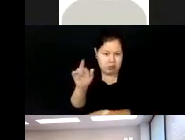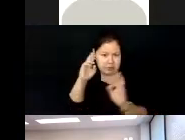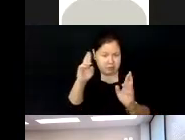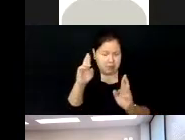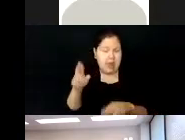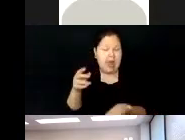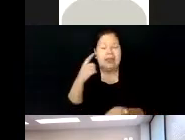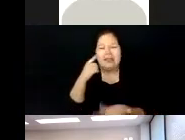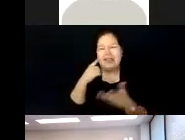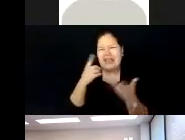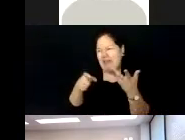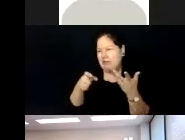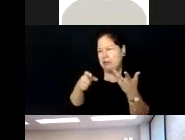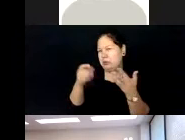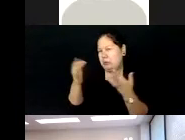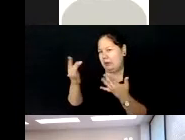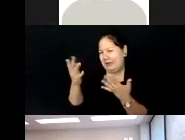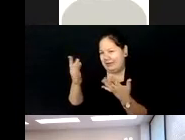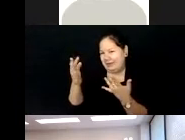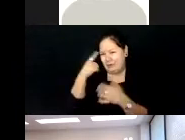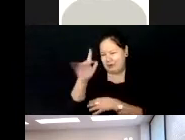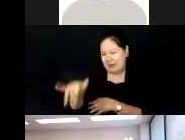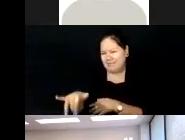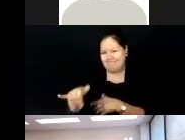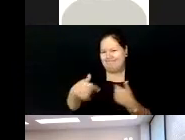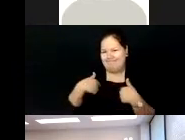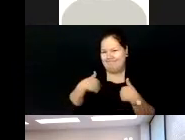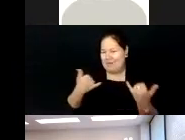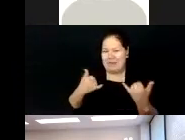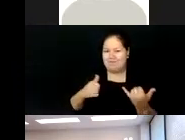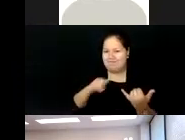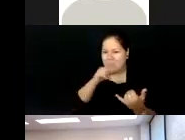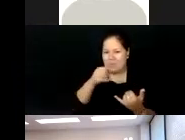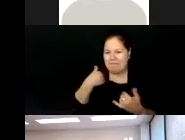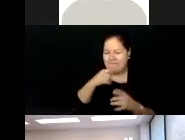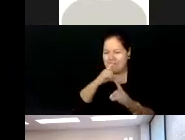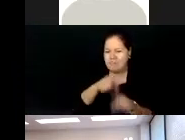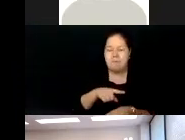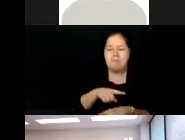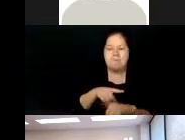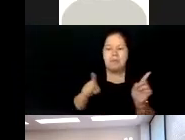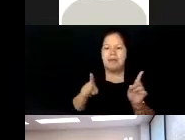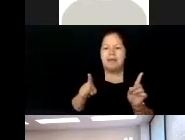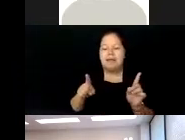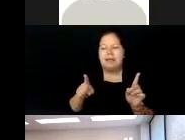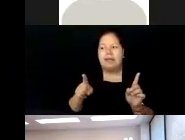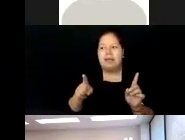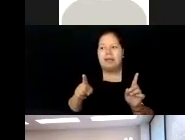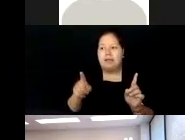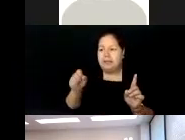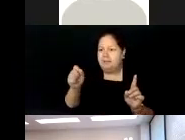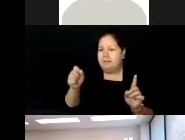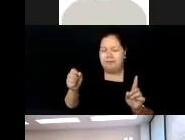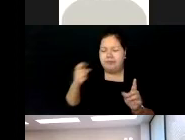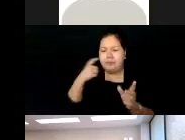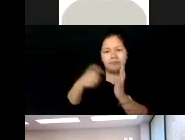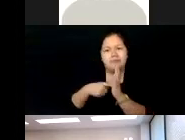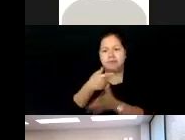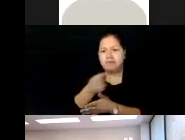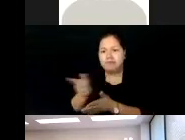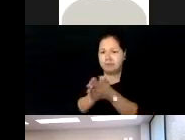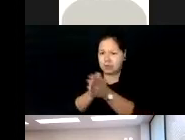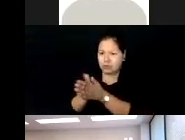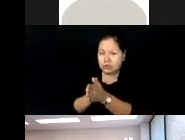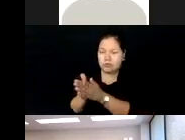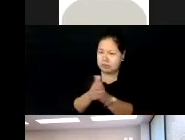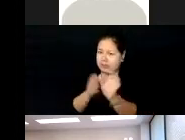have to keep you posted on that, and certainly, just to respond to that interest around it, we can